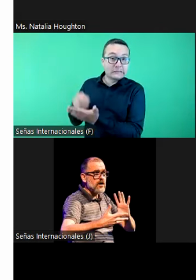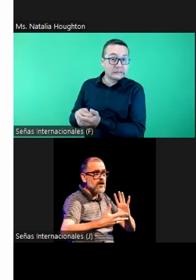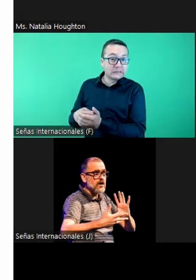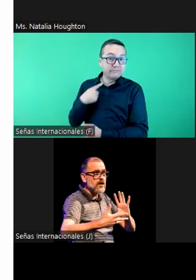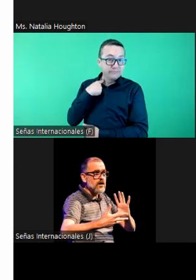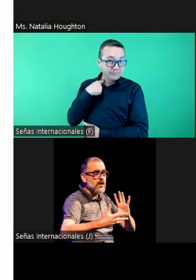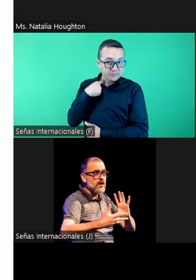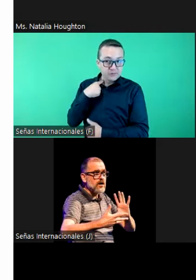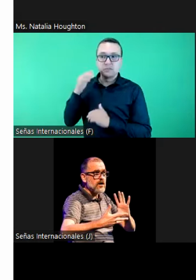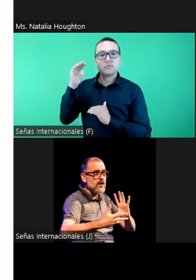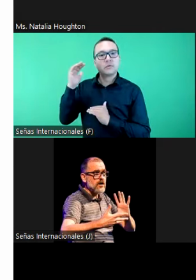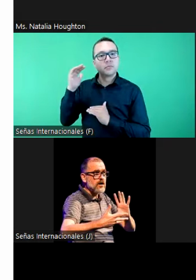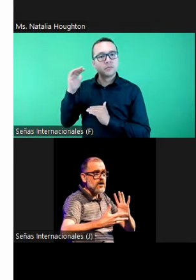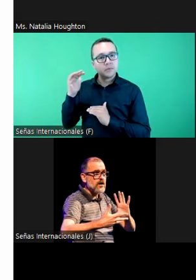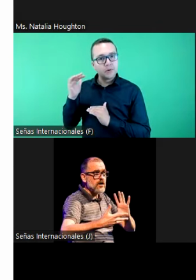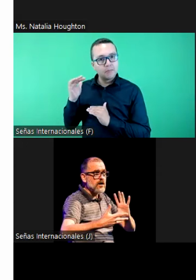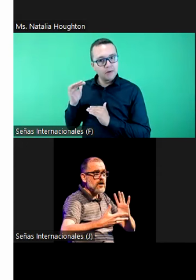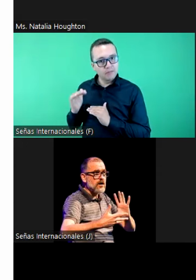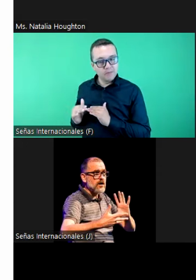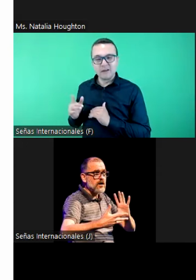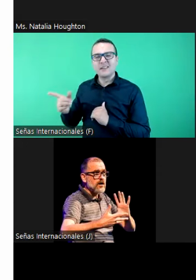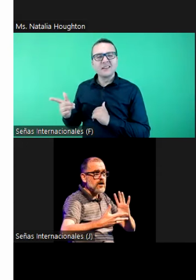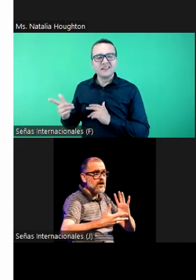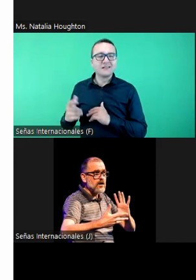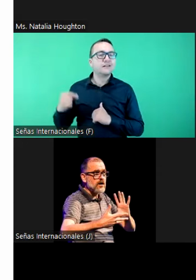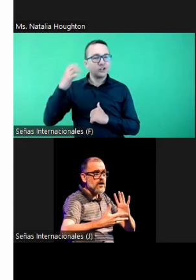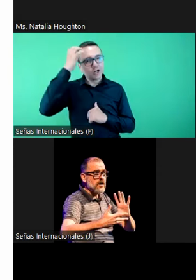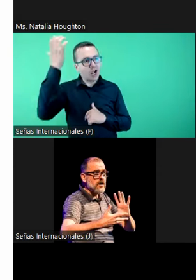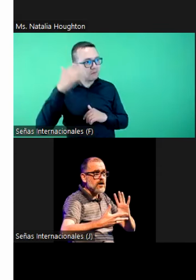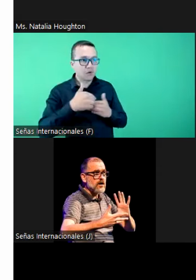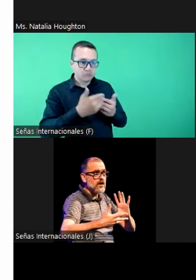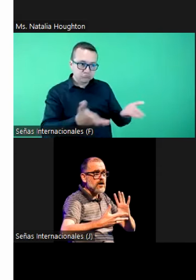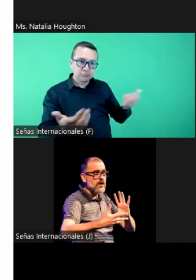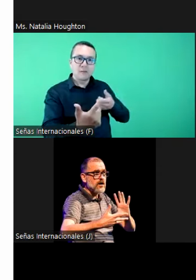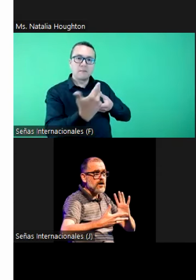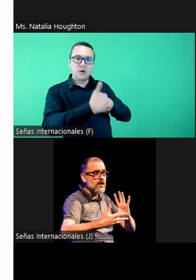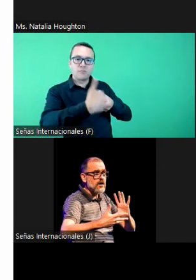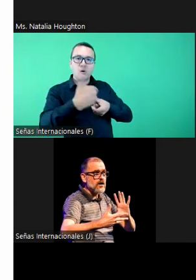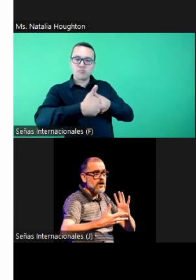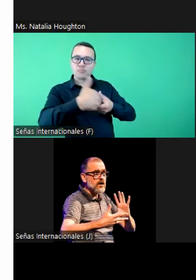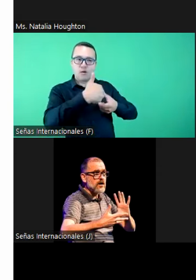significant reduction of financial barriers, but